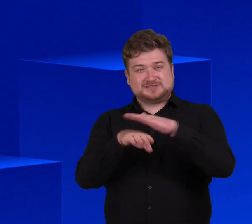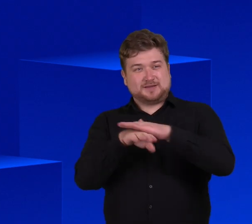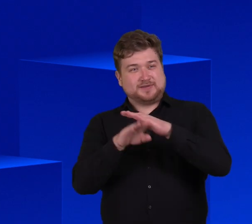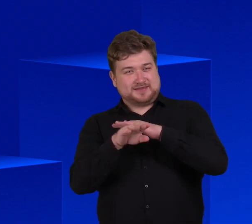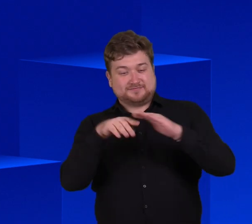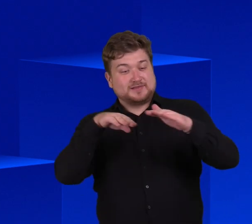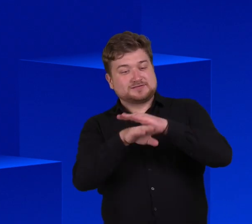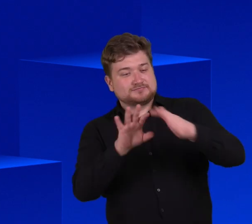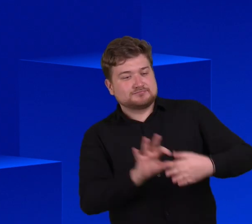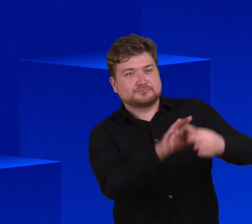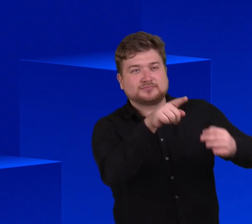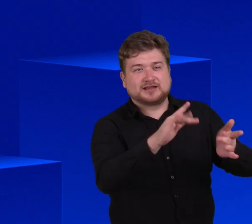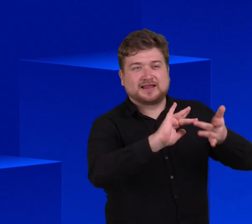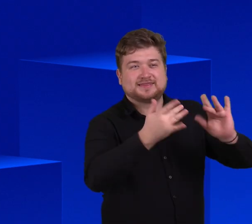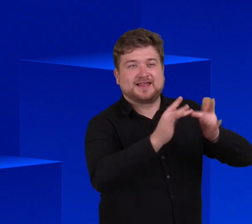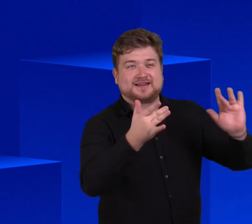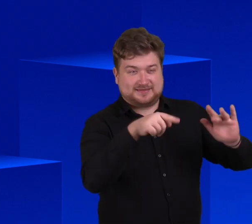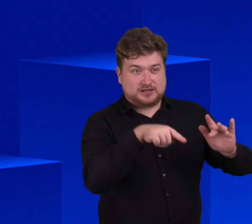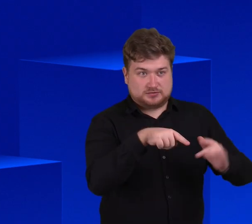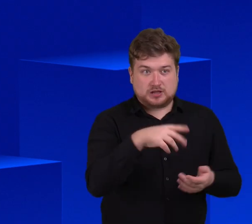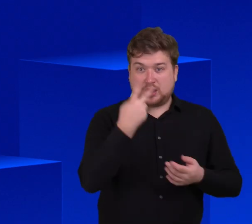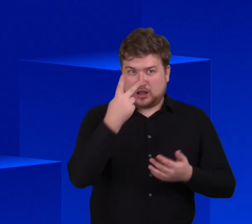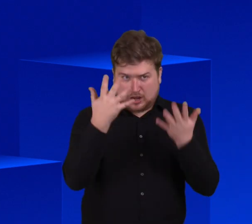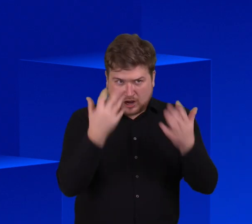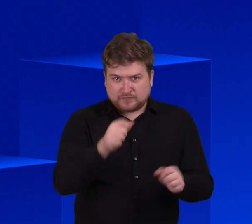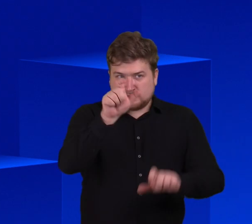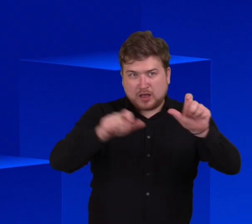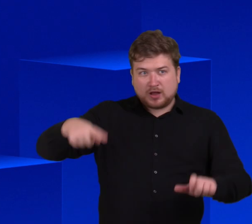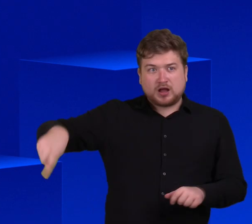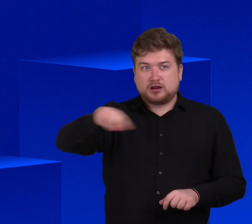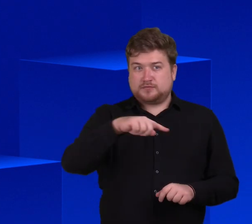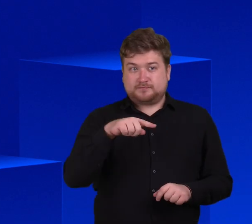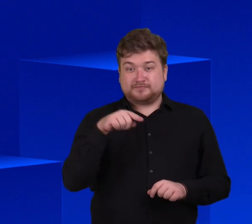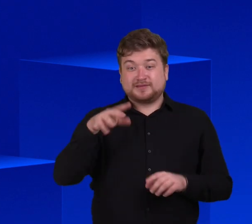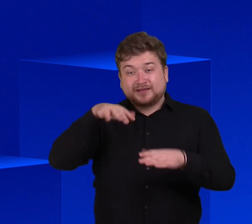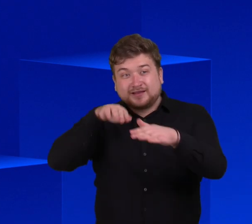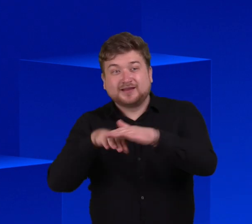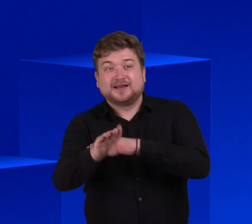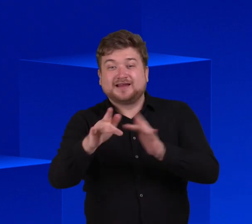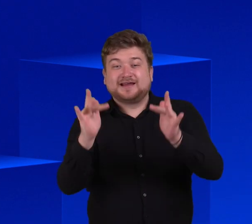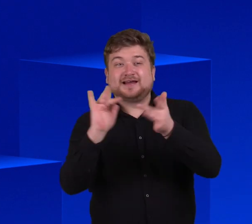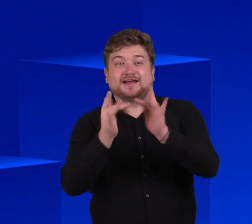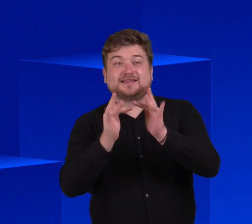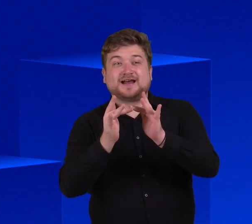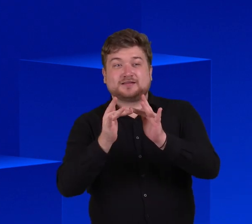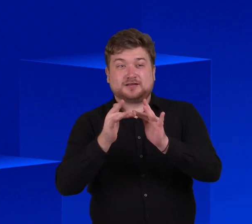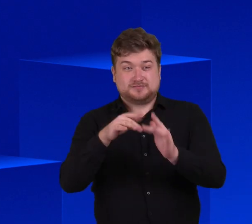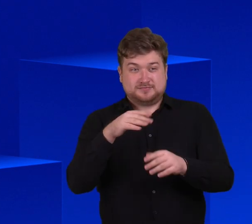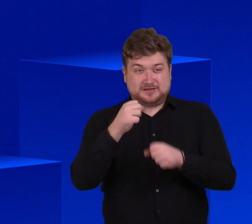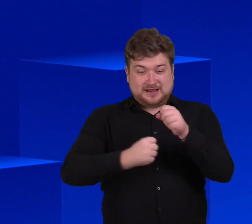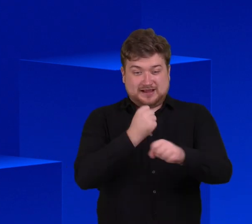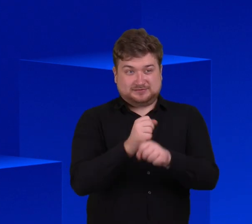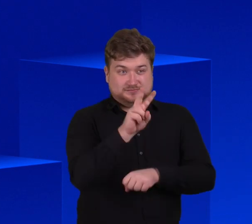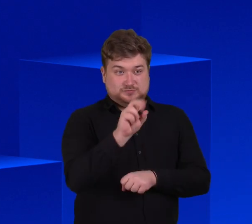see a dramatic gap between the North and the South, and likewise to the left, internet users that recently